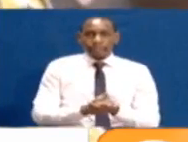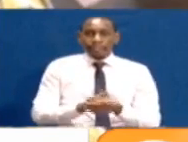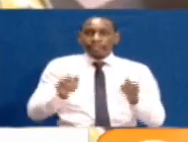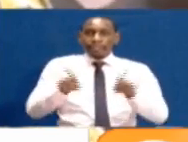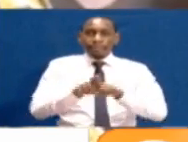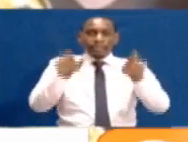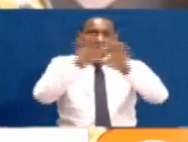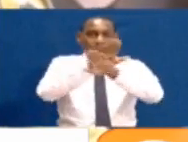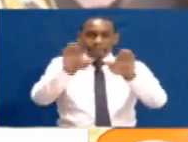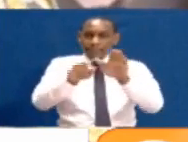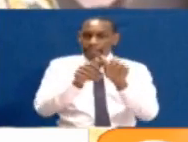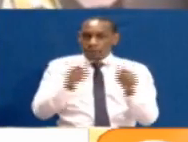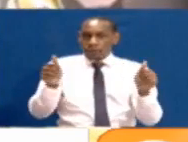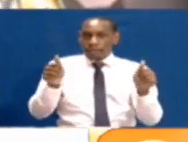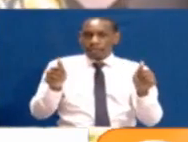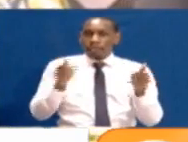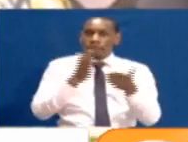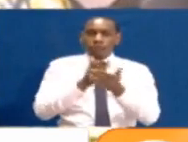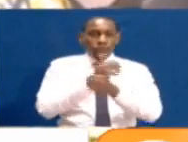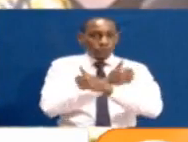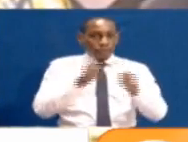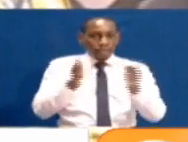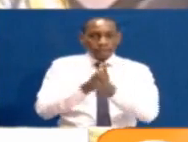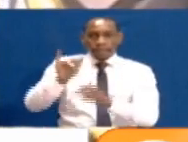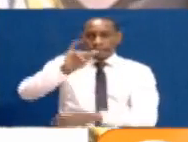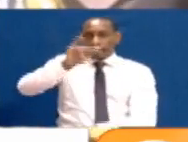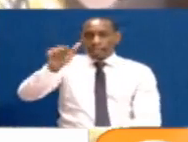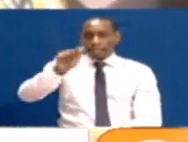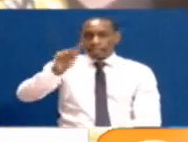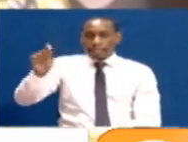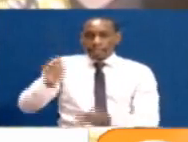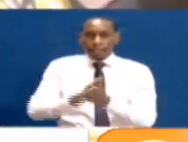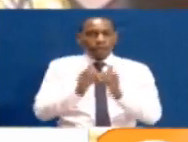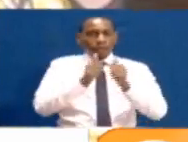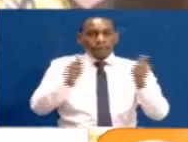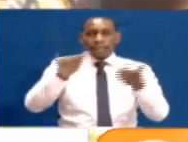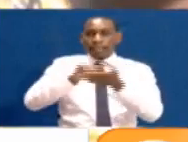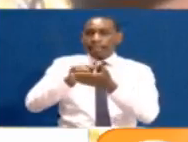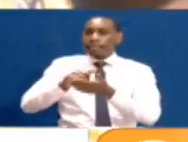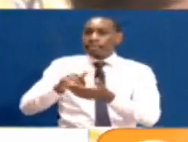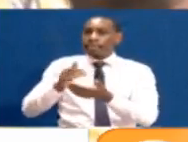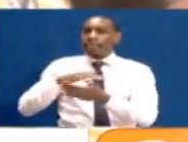everything shall be well. It is well with Janet. It is well that she's gone before us.